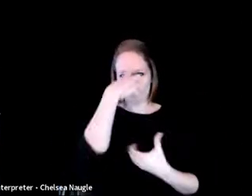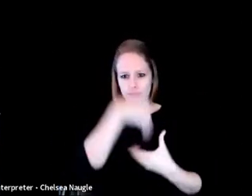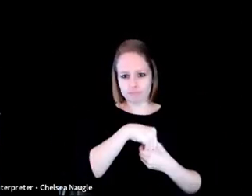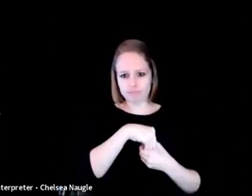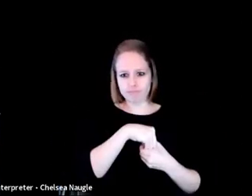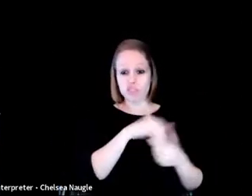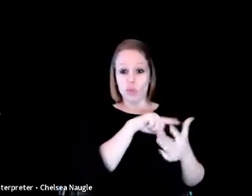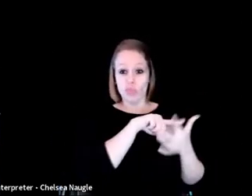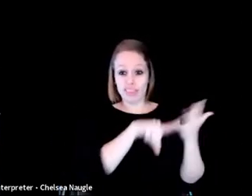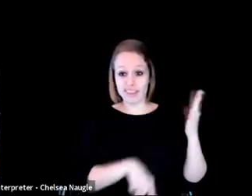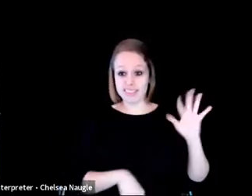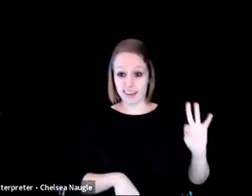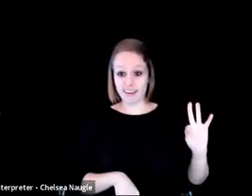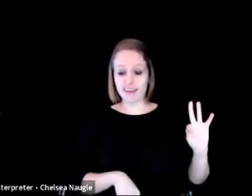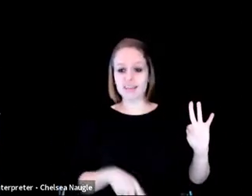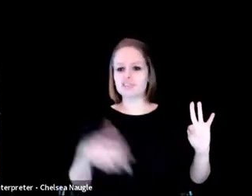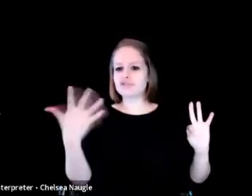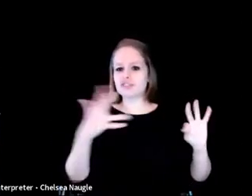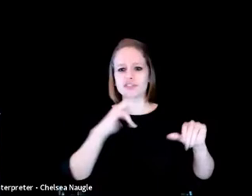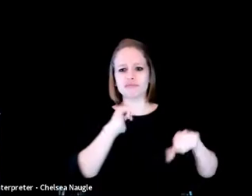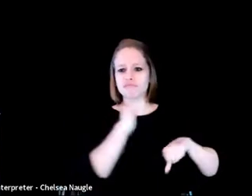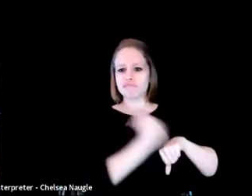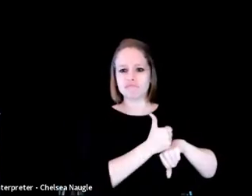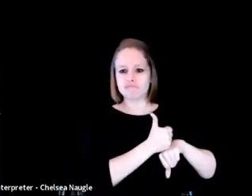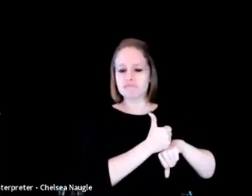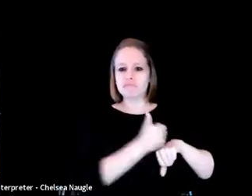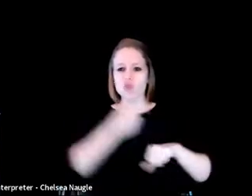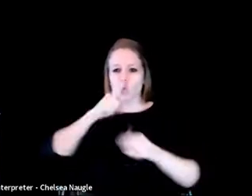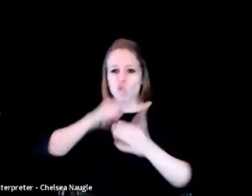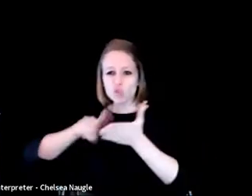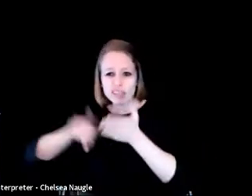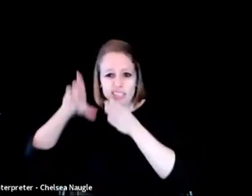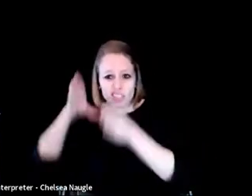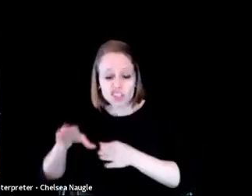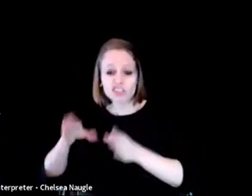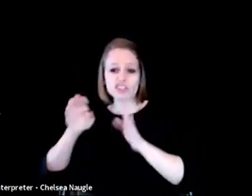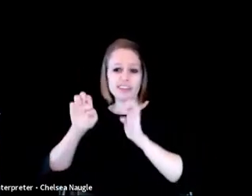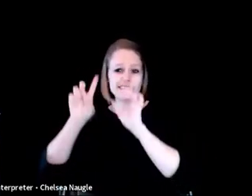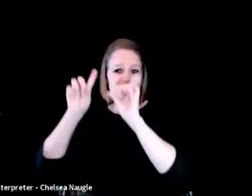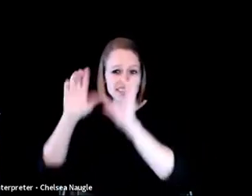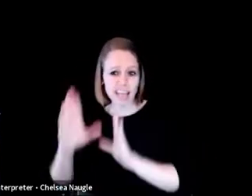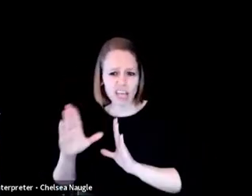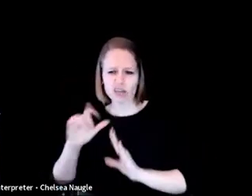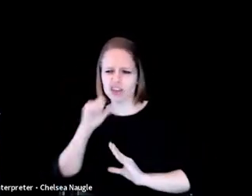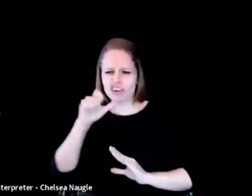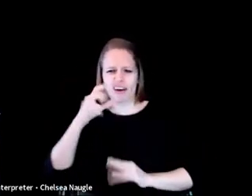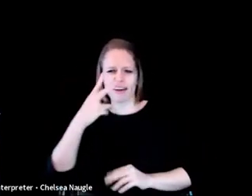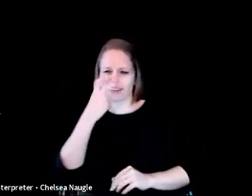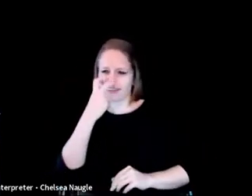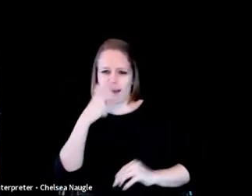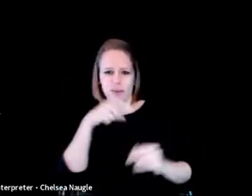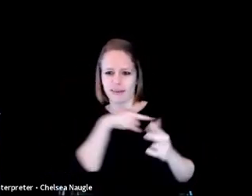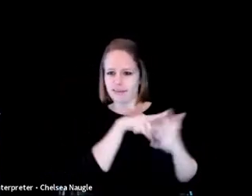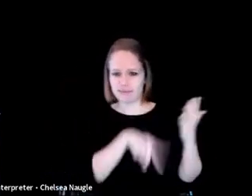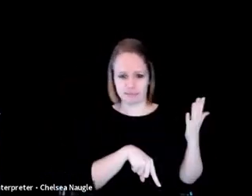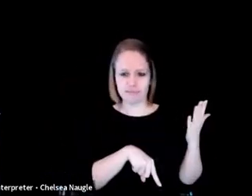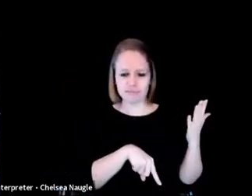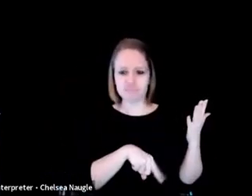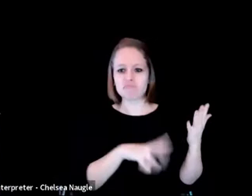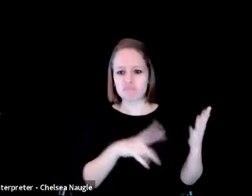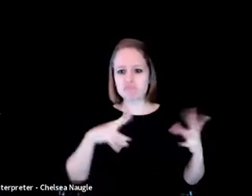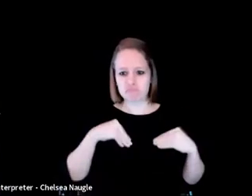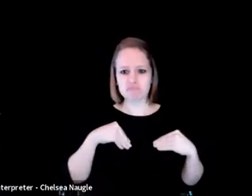practices. They're not questioned by people, by researchers in the field, by educators. And this is what a lot of